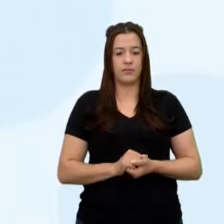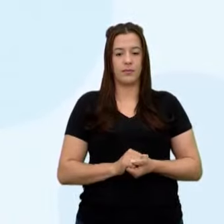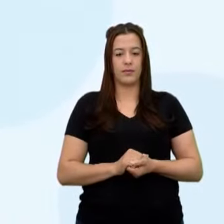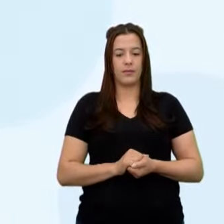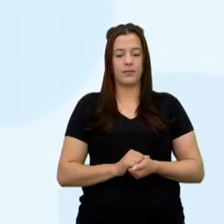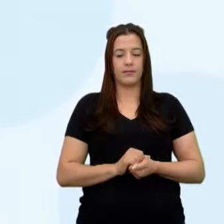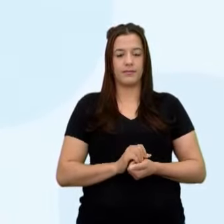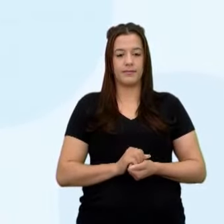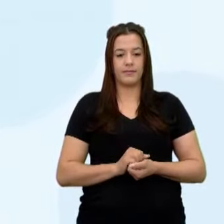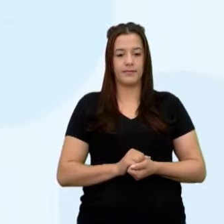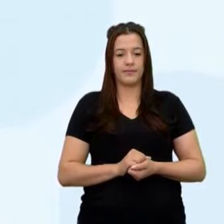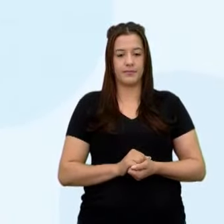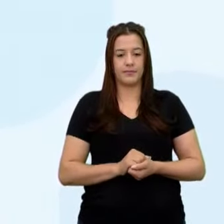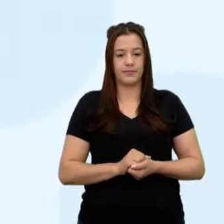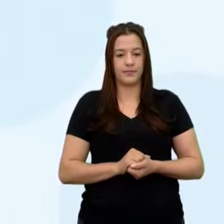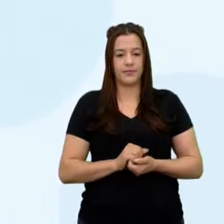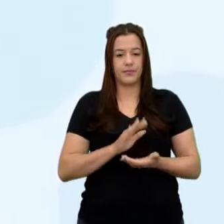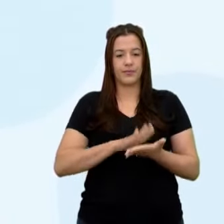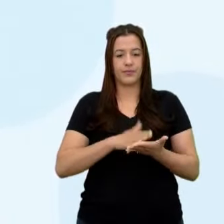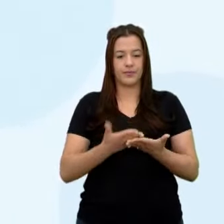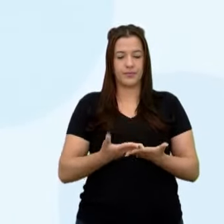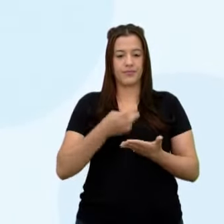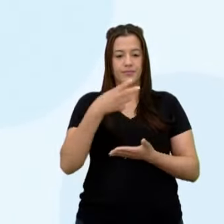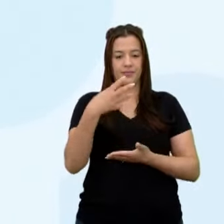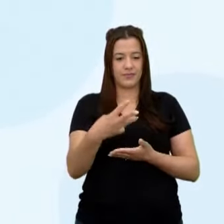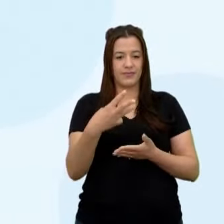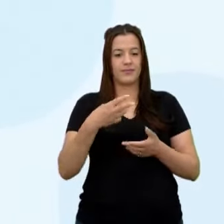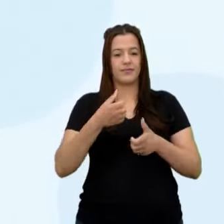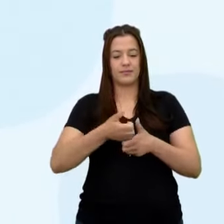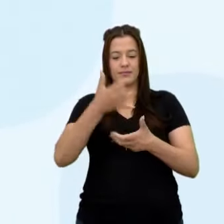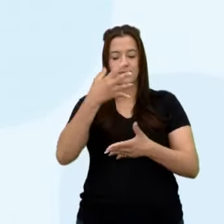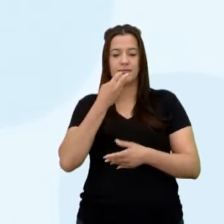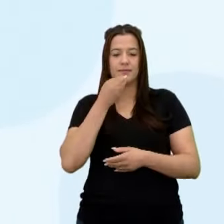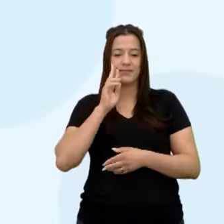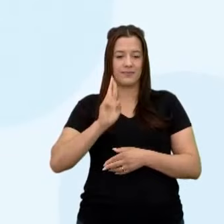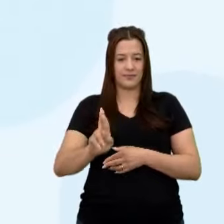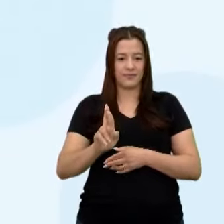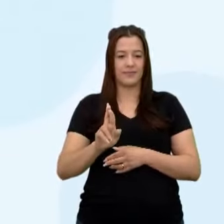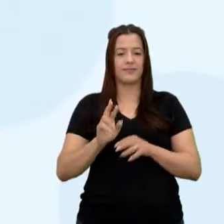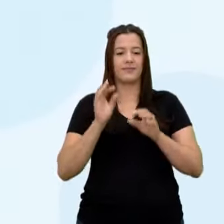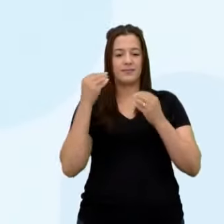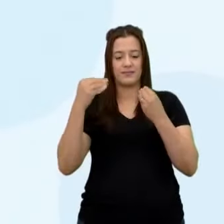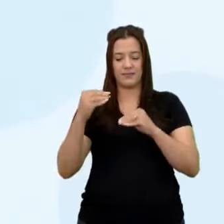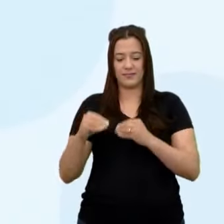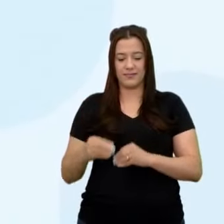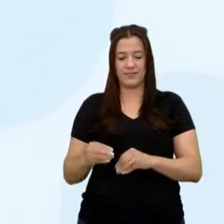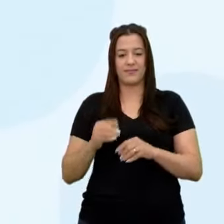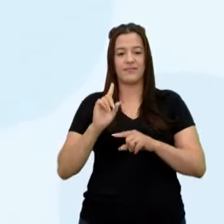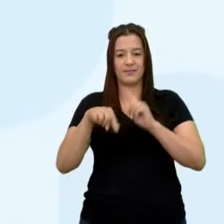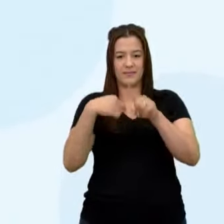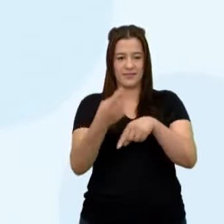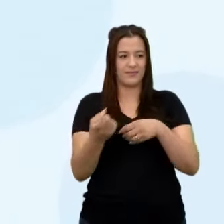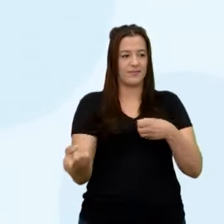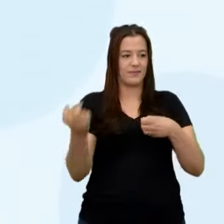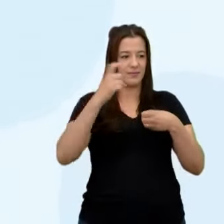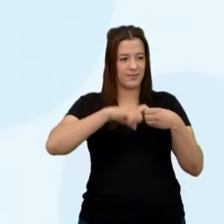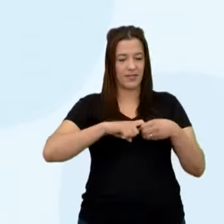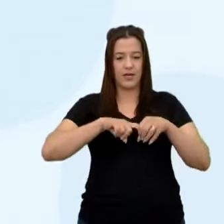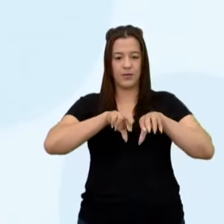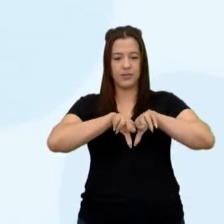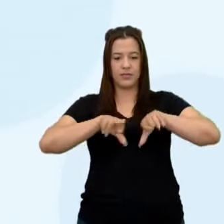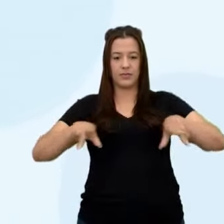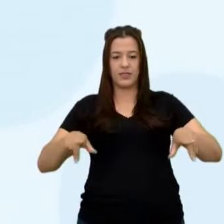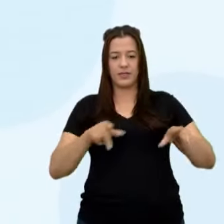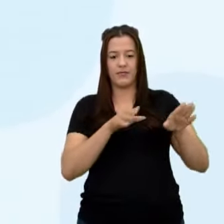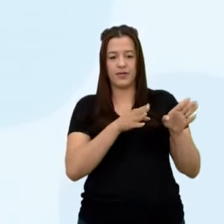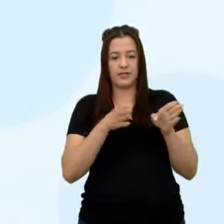e você vai ter aí 30 segundos no chat para responder A, B or C. Vamos ver qual é a opção que ganha